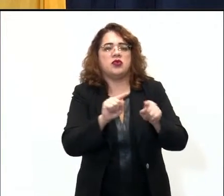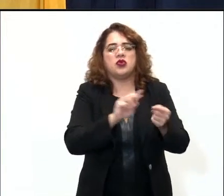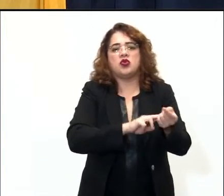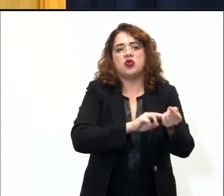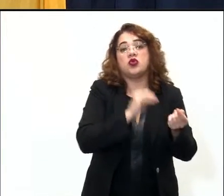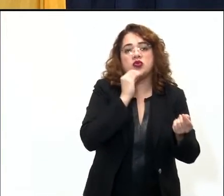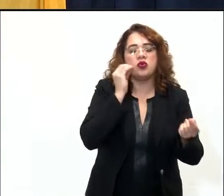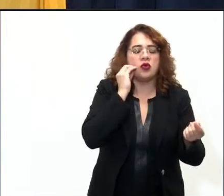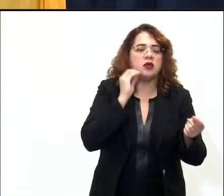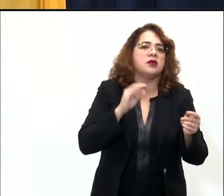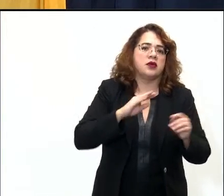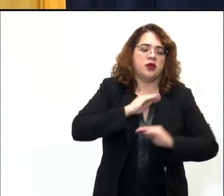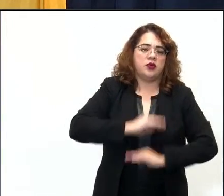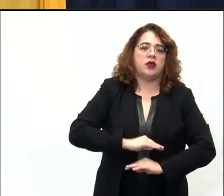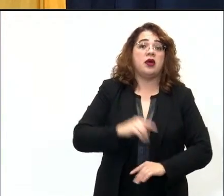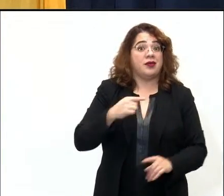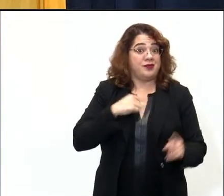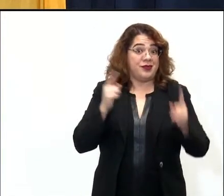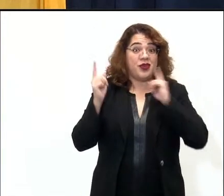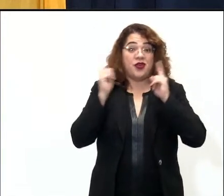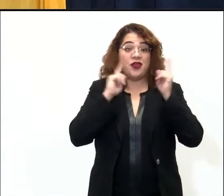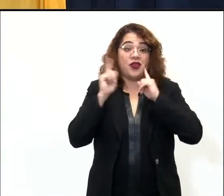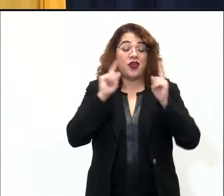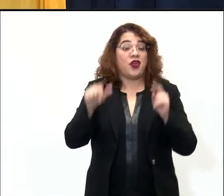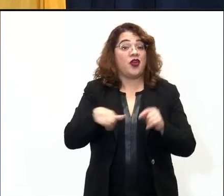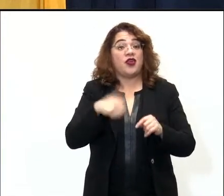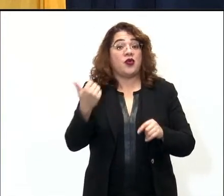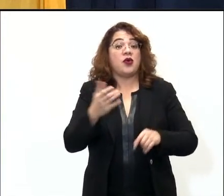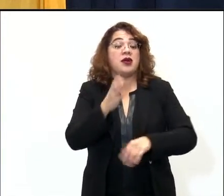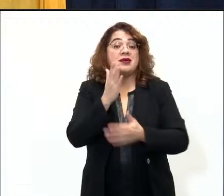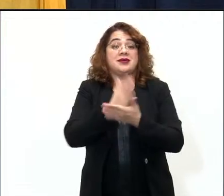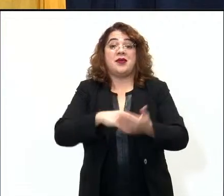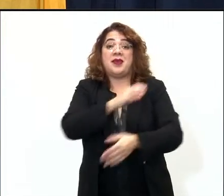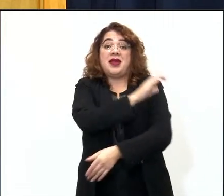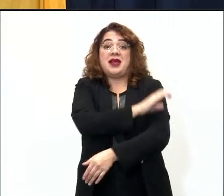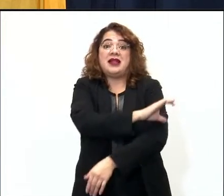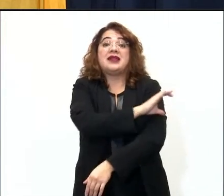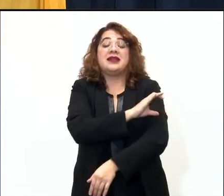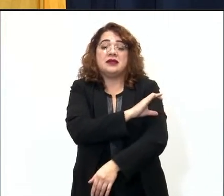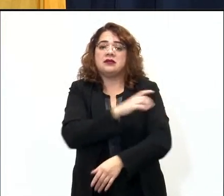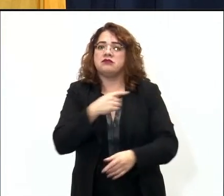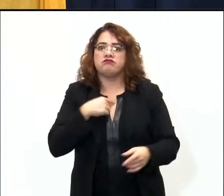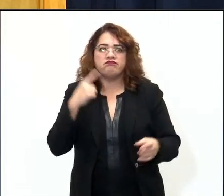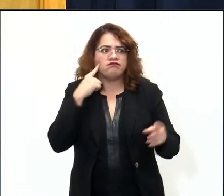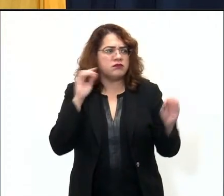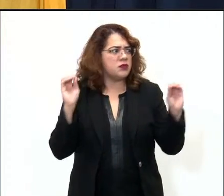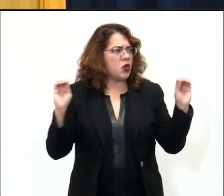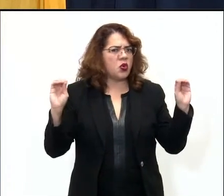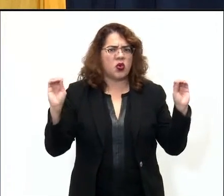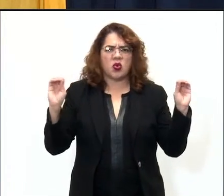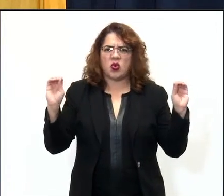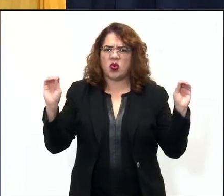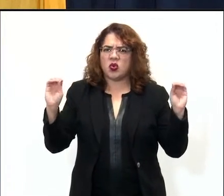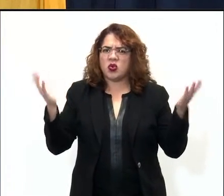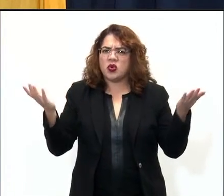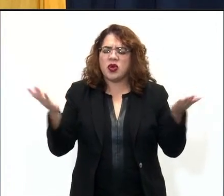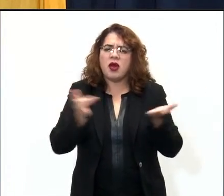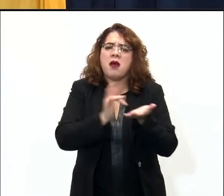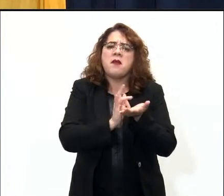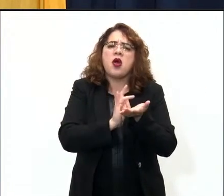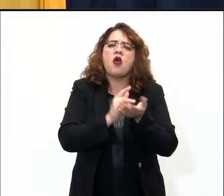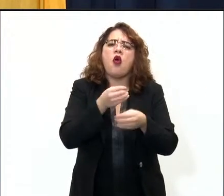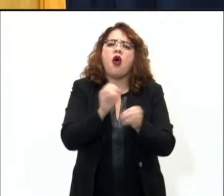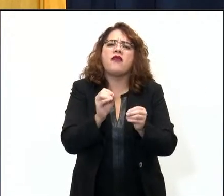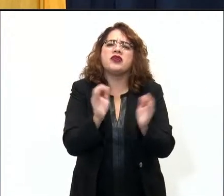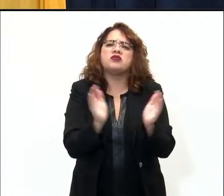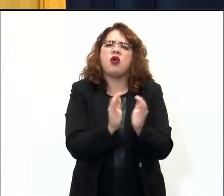hearing a lot, and we've always expected this. There have been some clinics that are saying we haven't heard anything yet, or some small medical